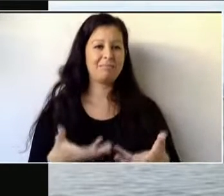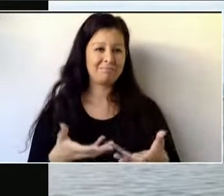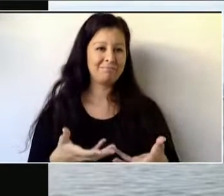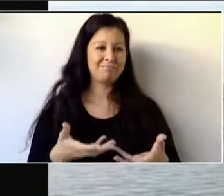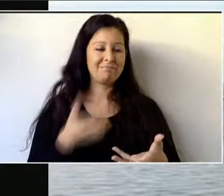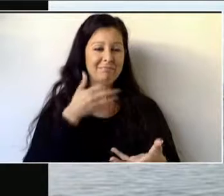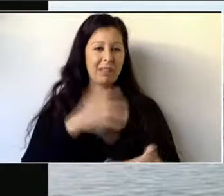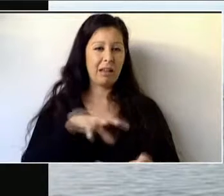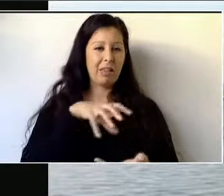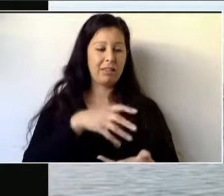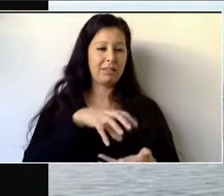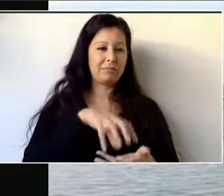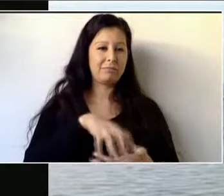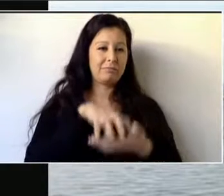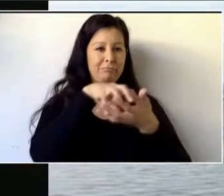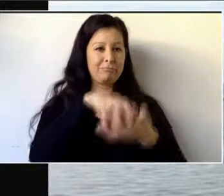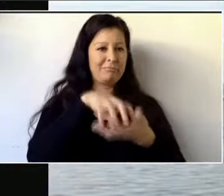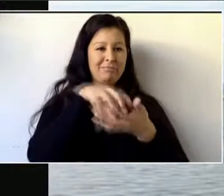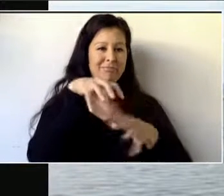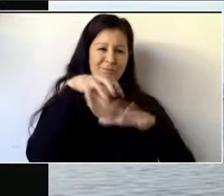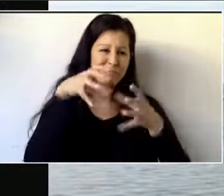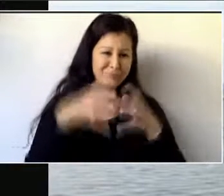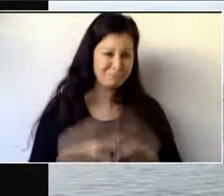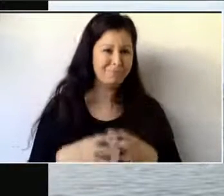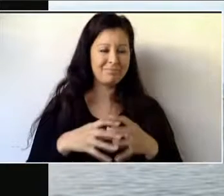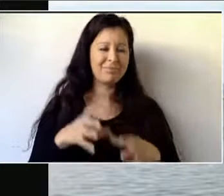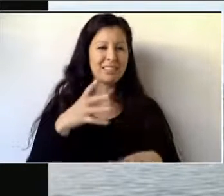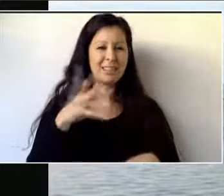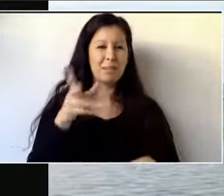So then we had to put sand into the Tupperware to weigh the Tupperware down. But then the battery would overheat.